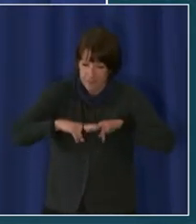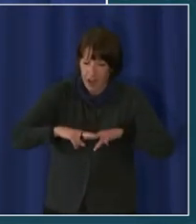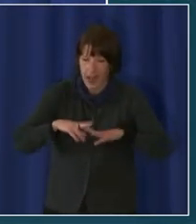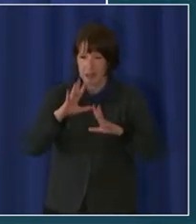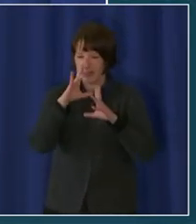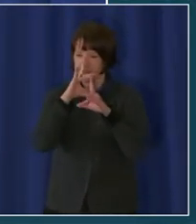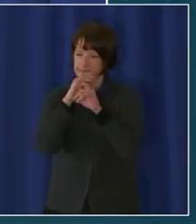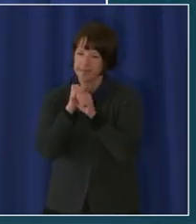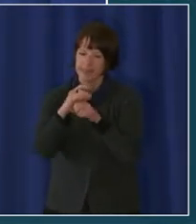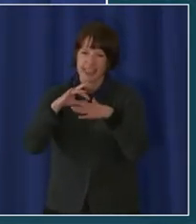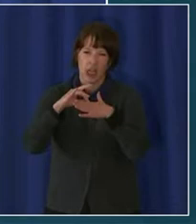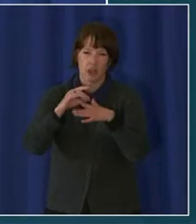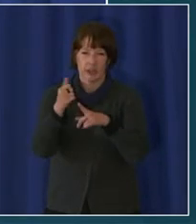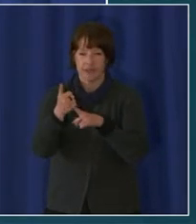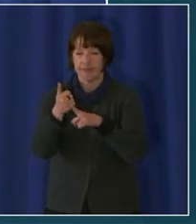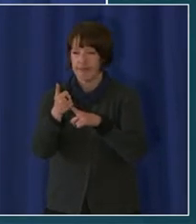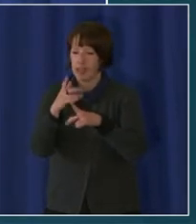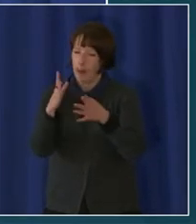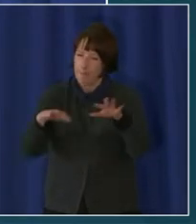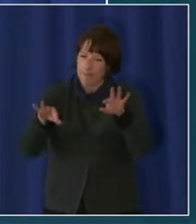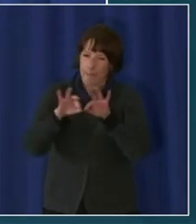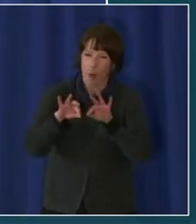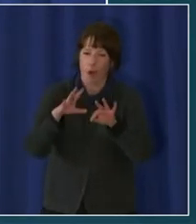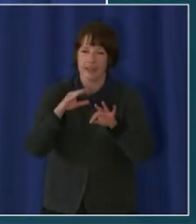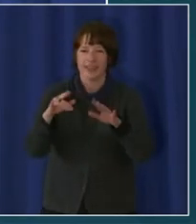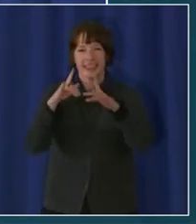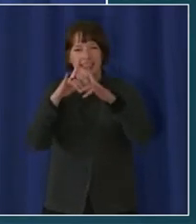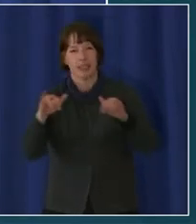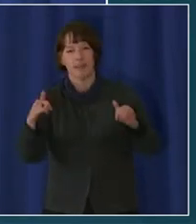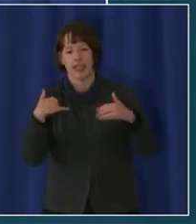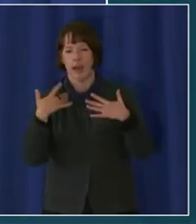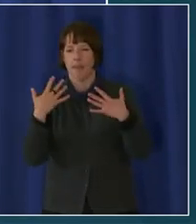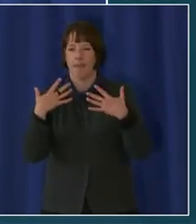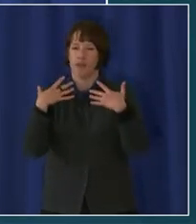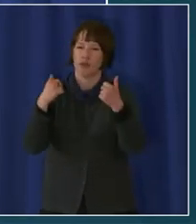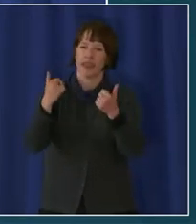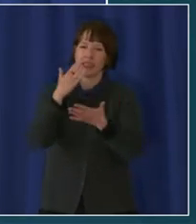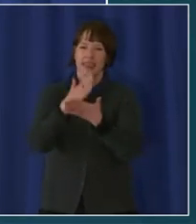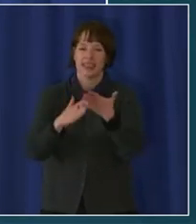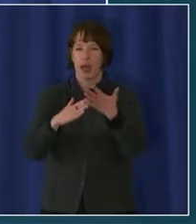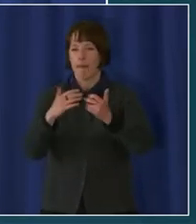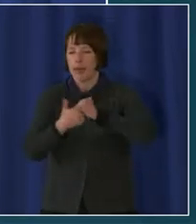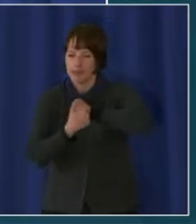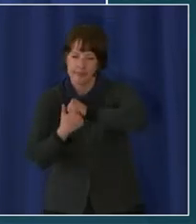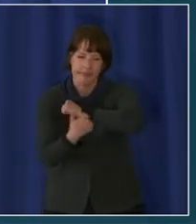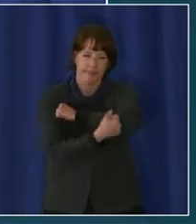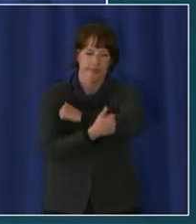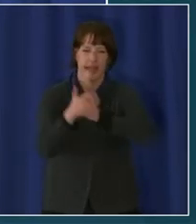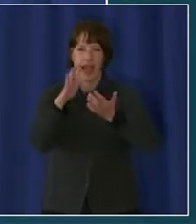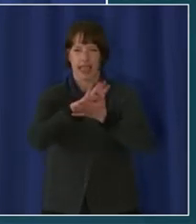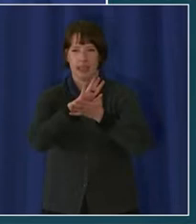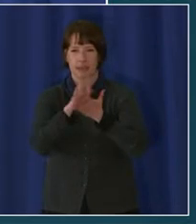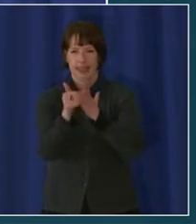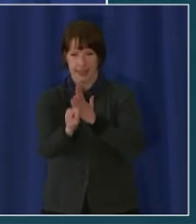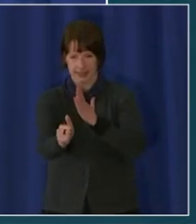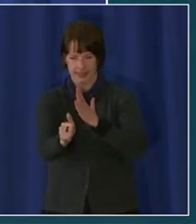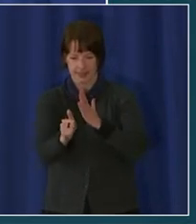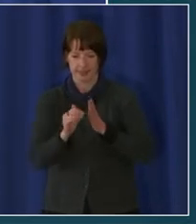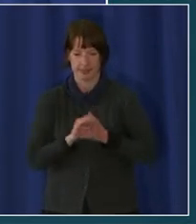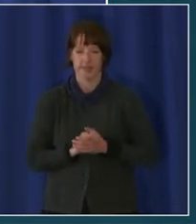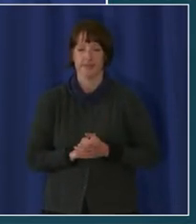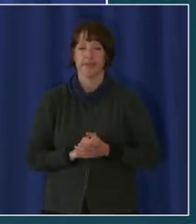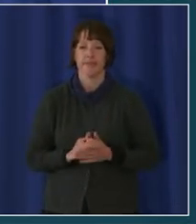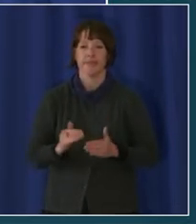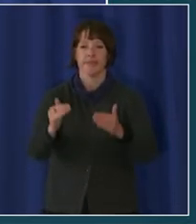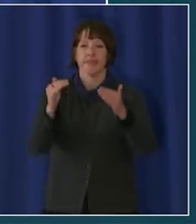that is meaningful to them, while simultaneously strengthening some of their core academic skills. And